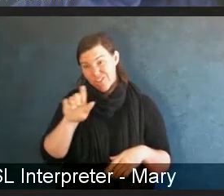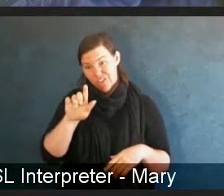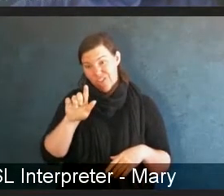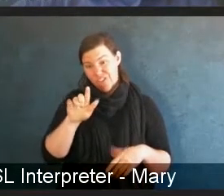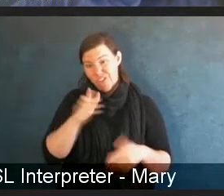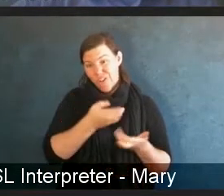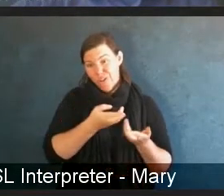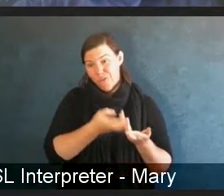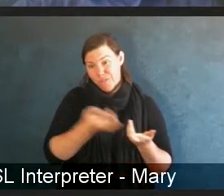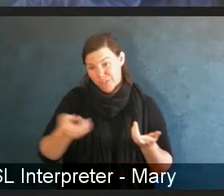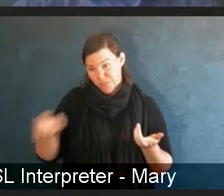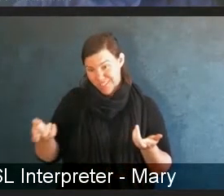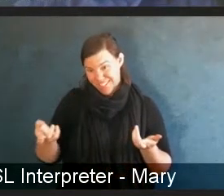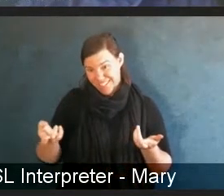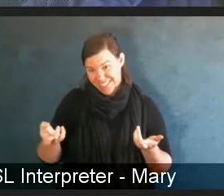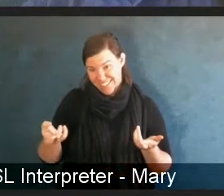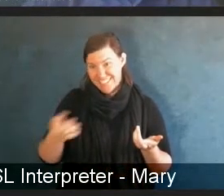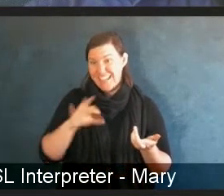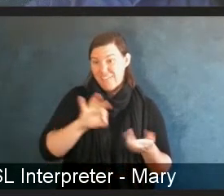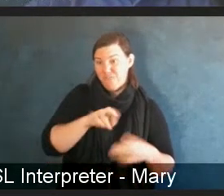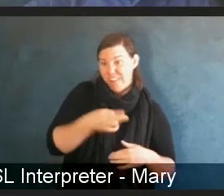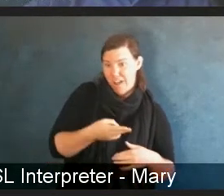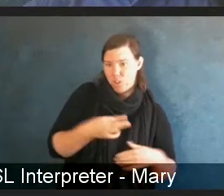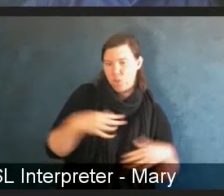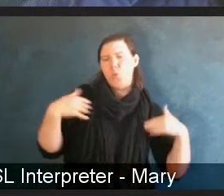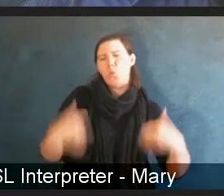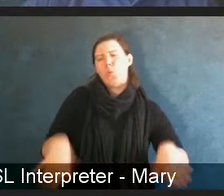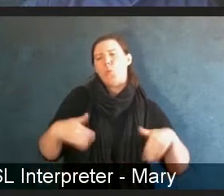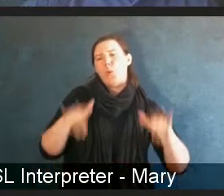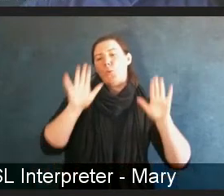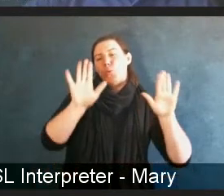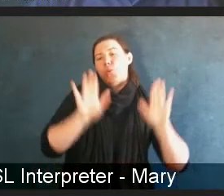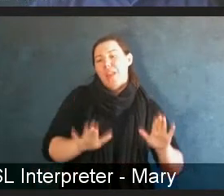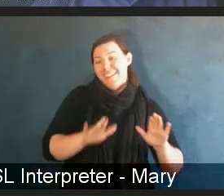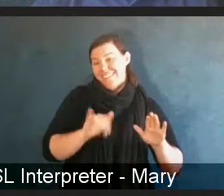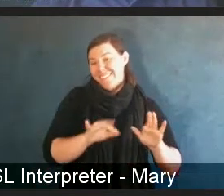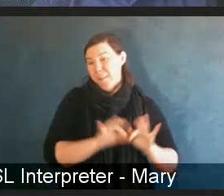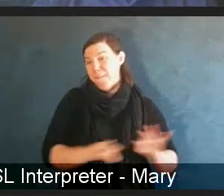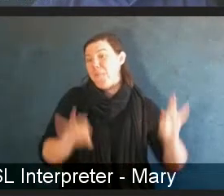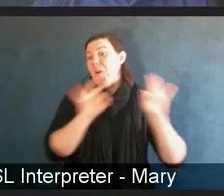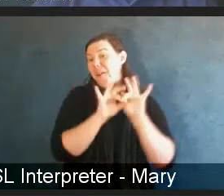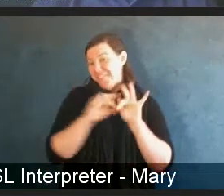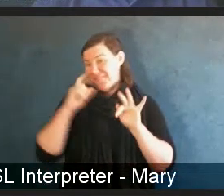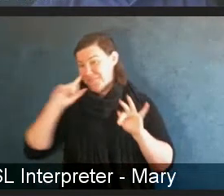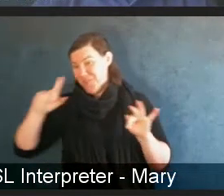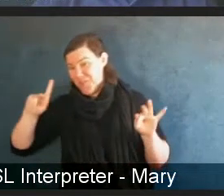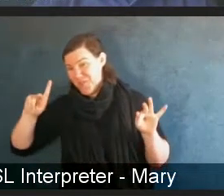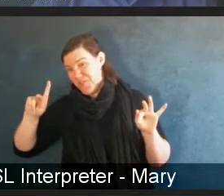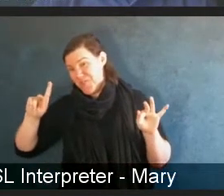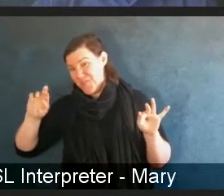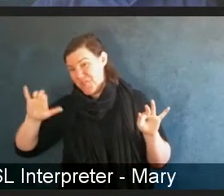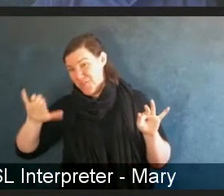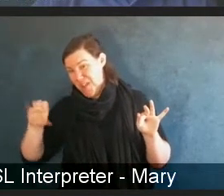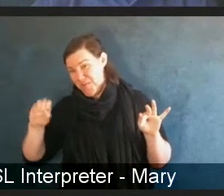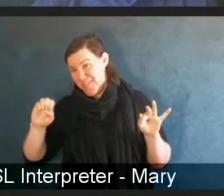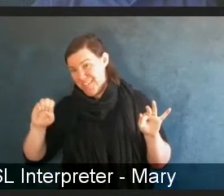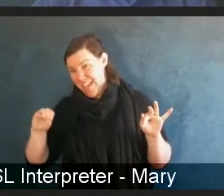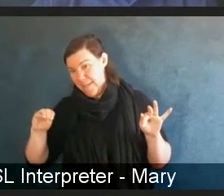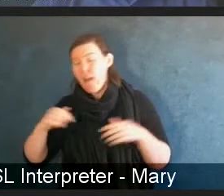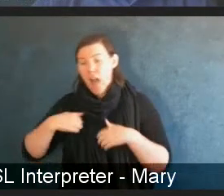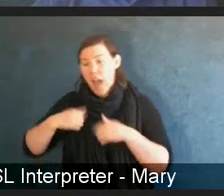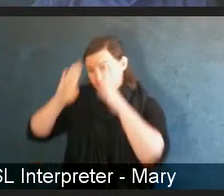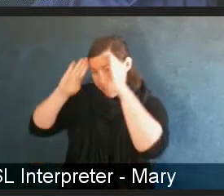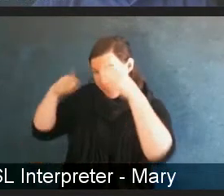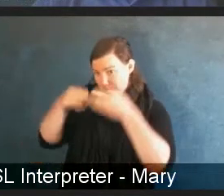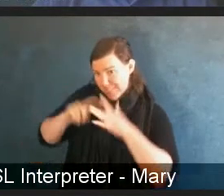because I focused at the beginning about the early steps in data collection, but there's a lot of processing that has to go on. So there's a really nice